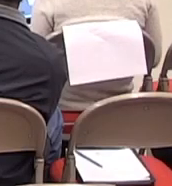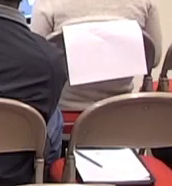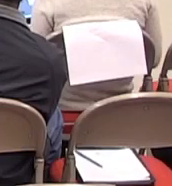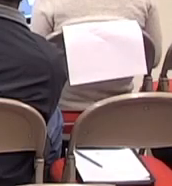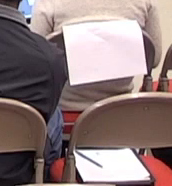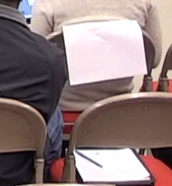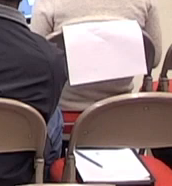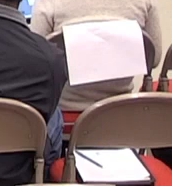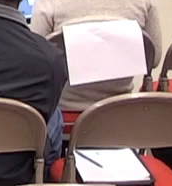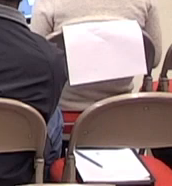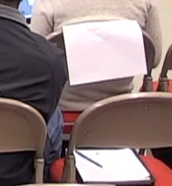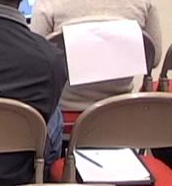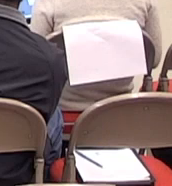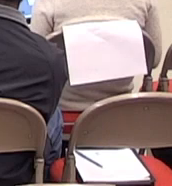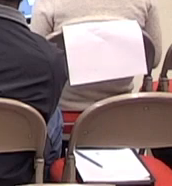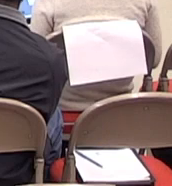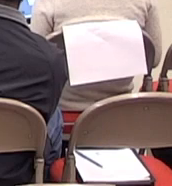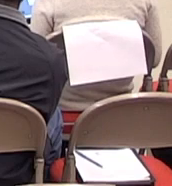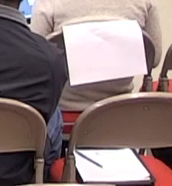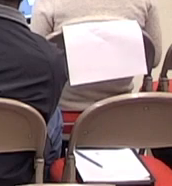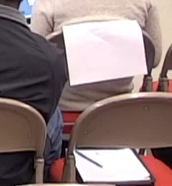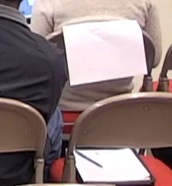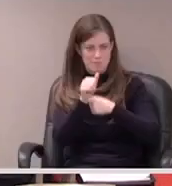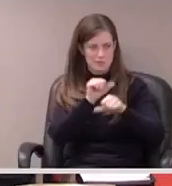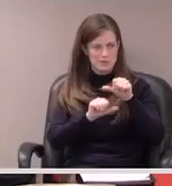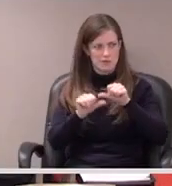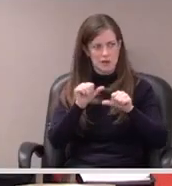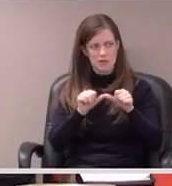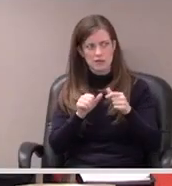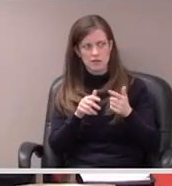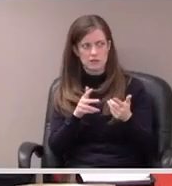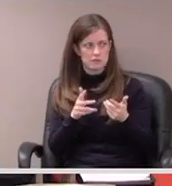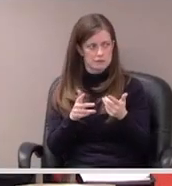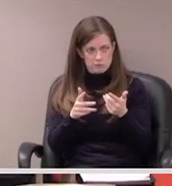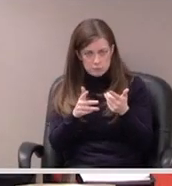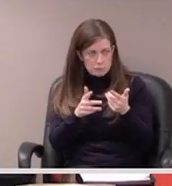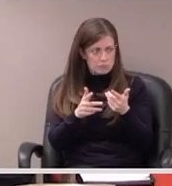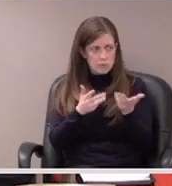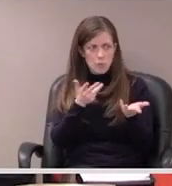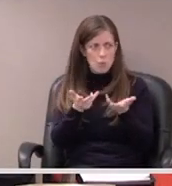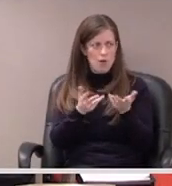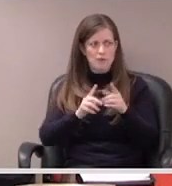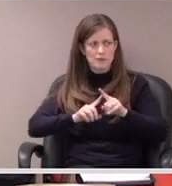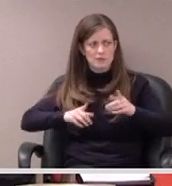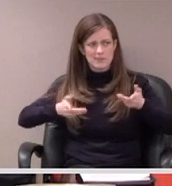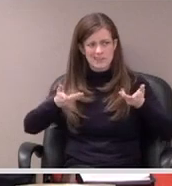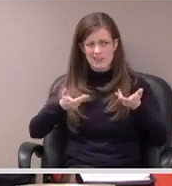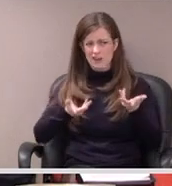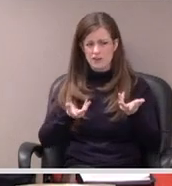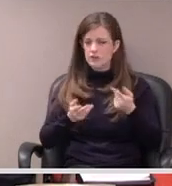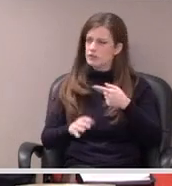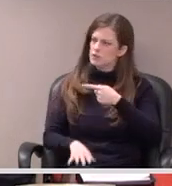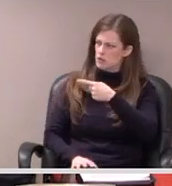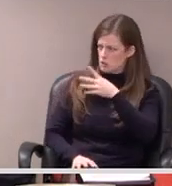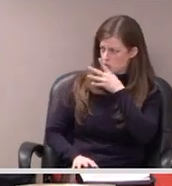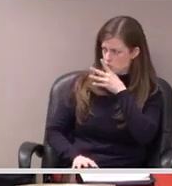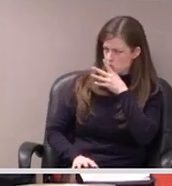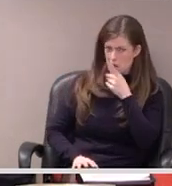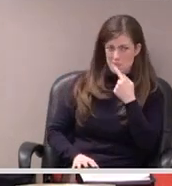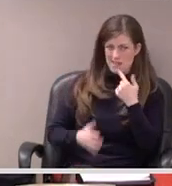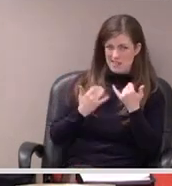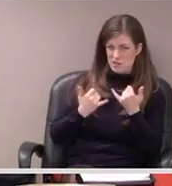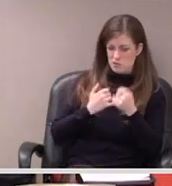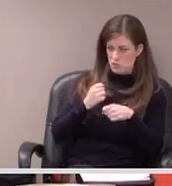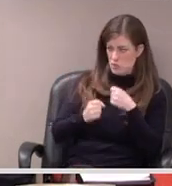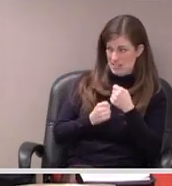is overall? I mean, the subtract one from the other, and what the difference is there? Are we talking about this current